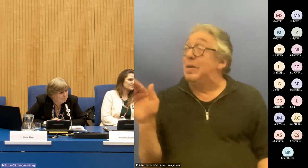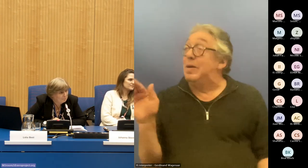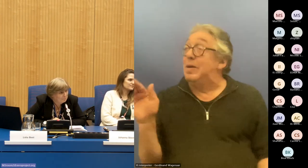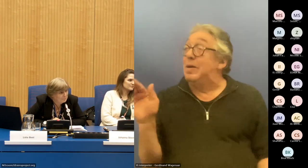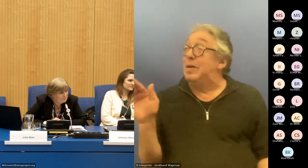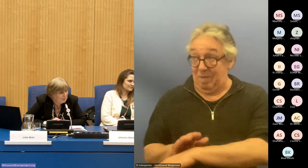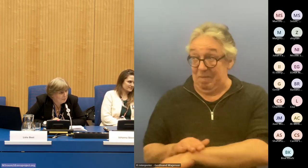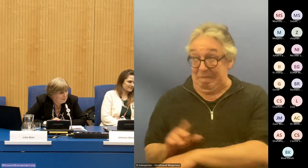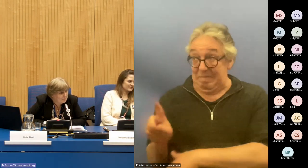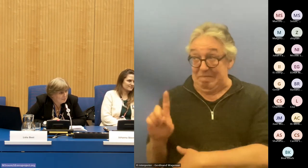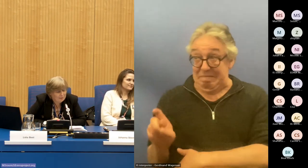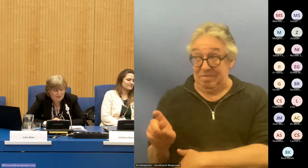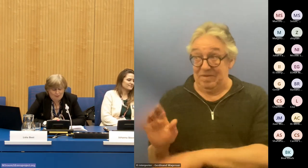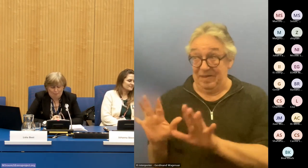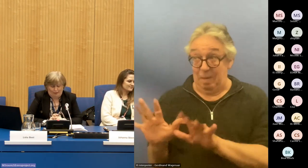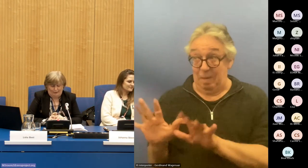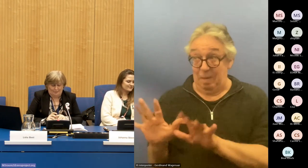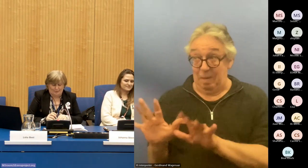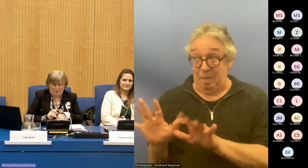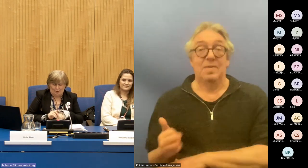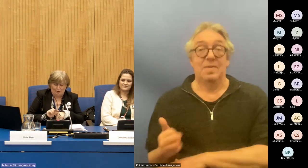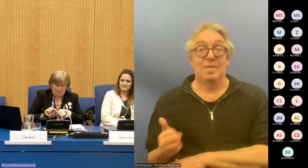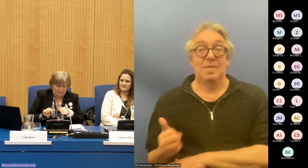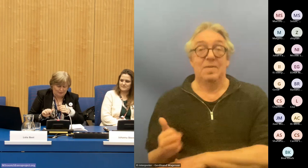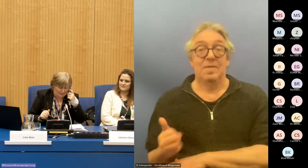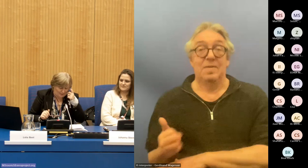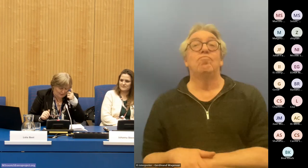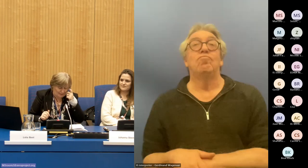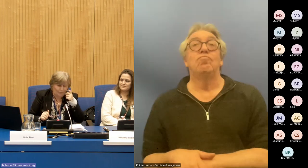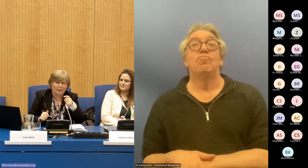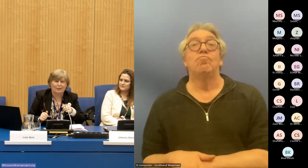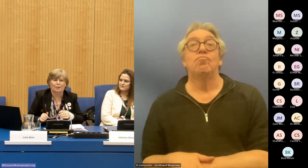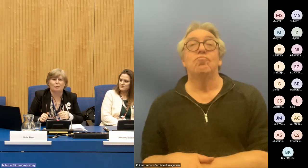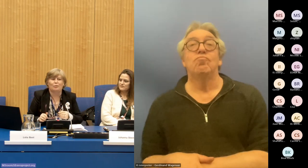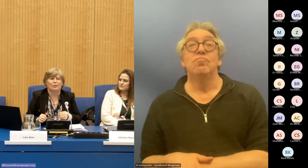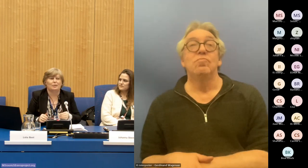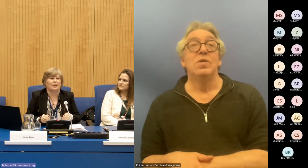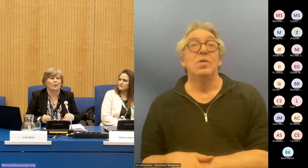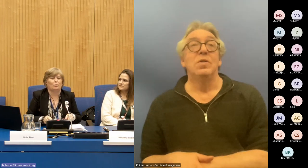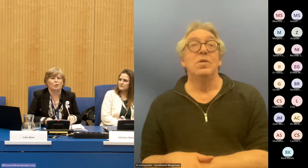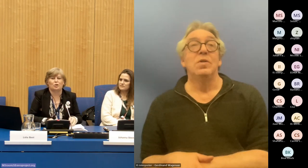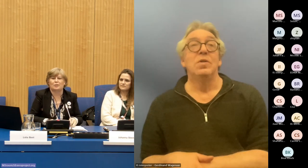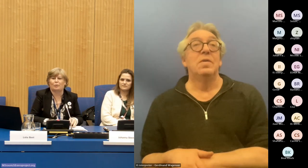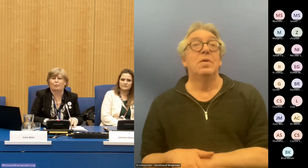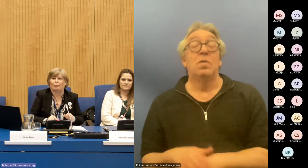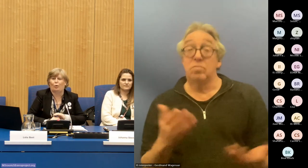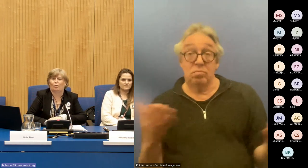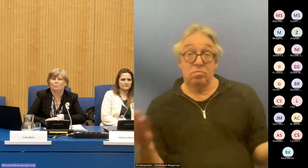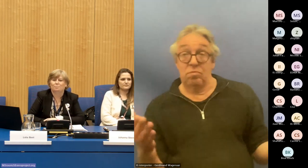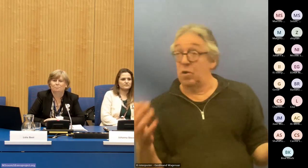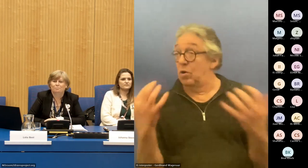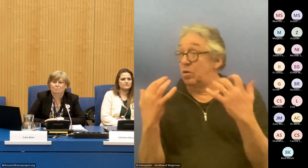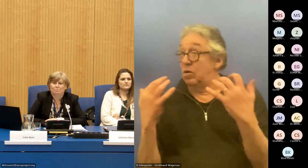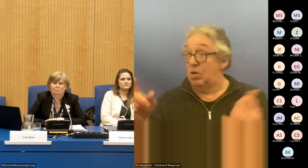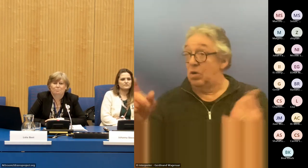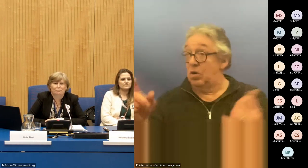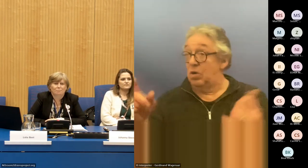time, 10 minutes. Right. So, let's find out if there is any questions from the floor.